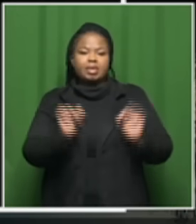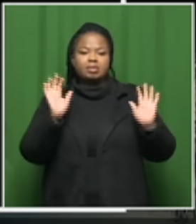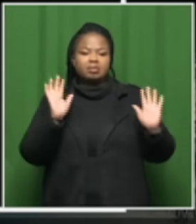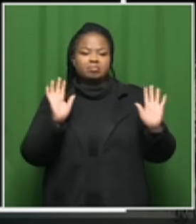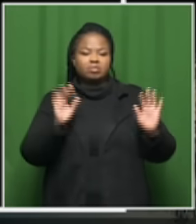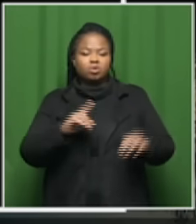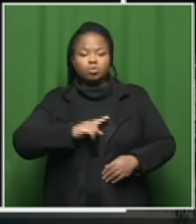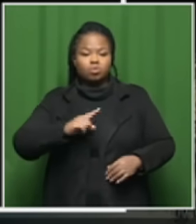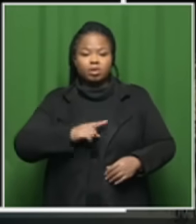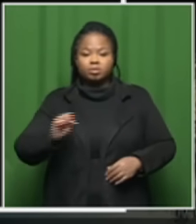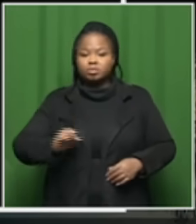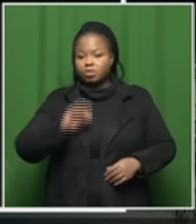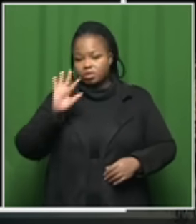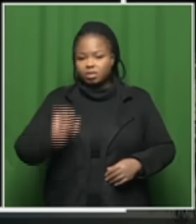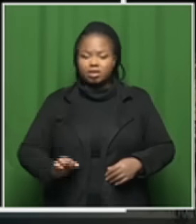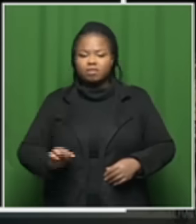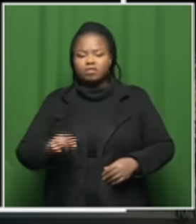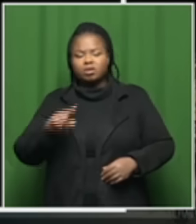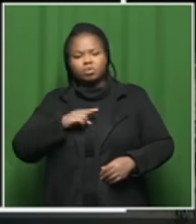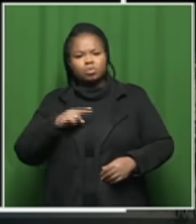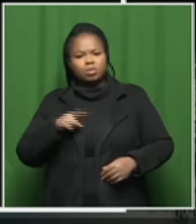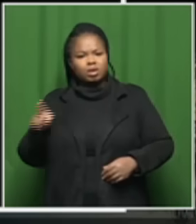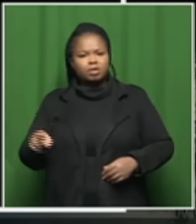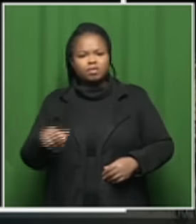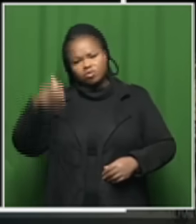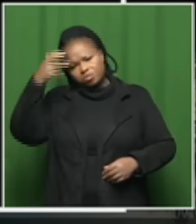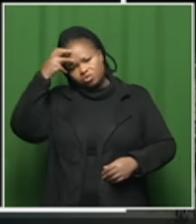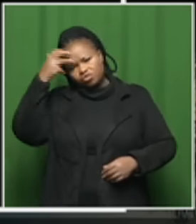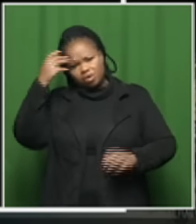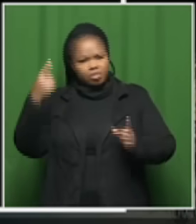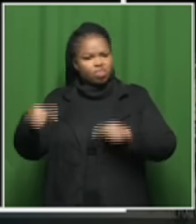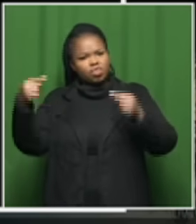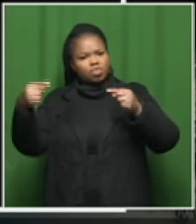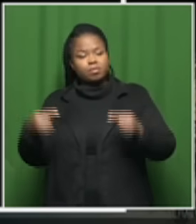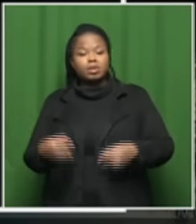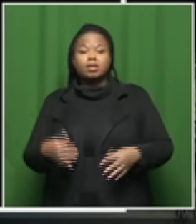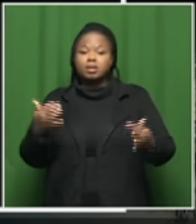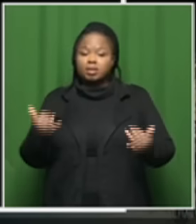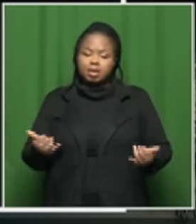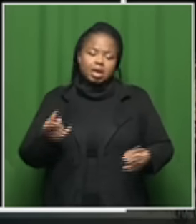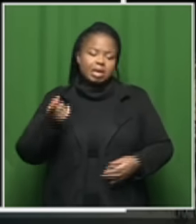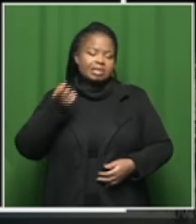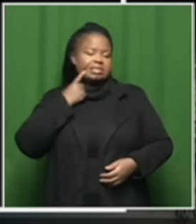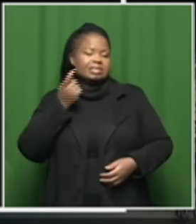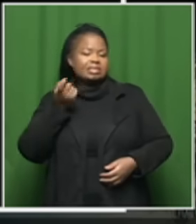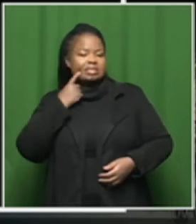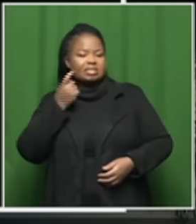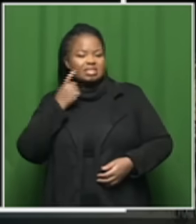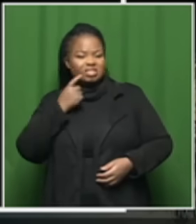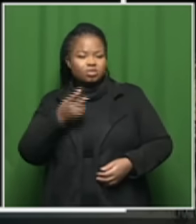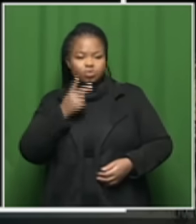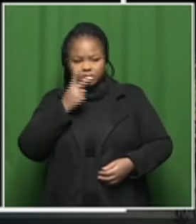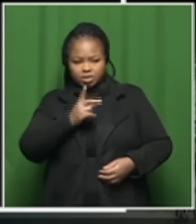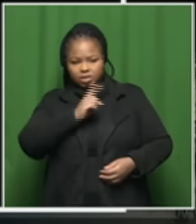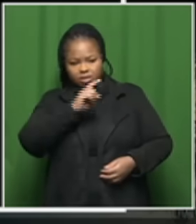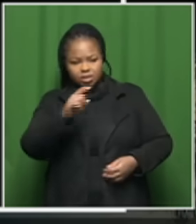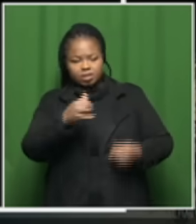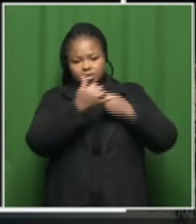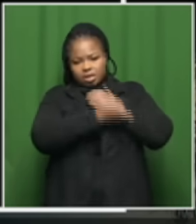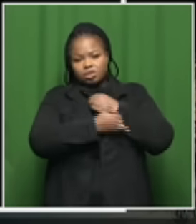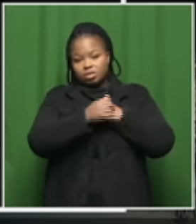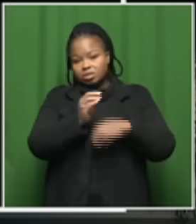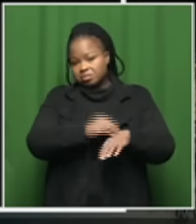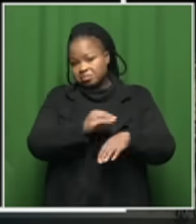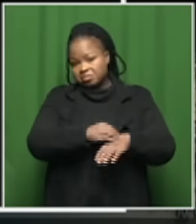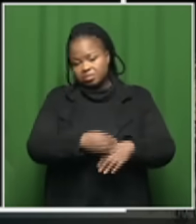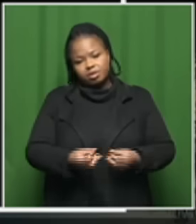Africa was dealing with the hostility from Trump. And now that is easy. And you see these countries being in trouble. I'm